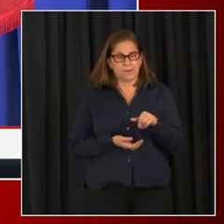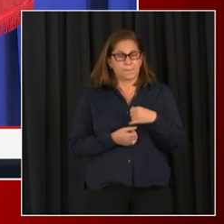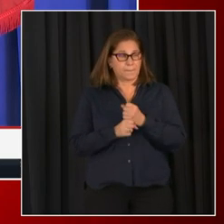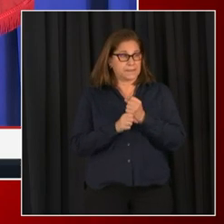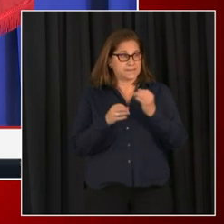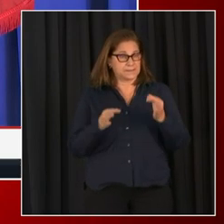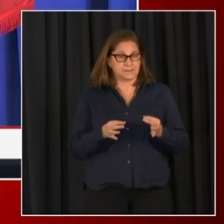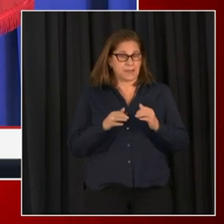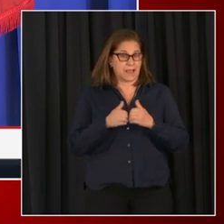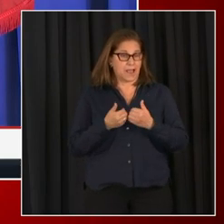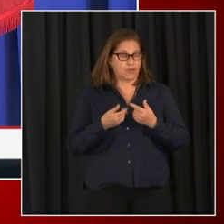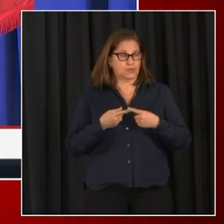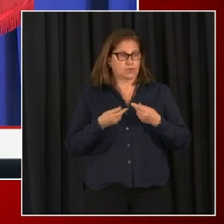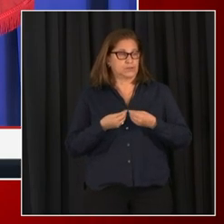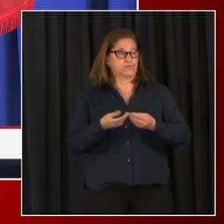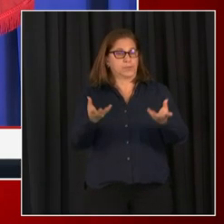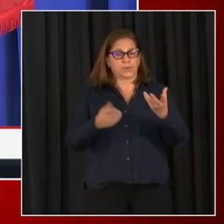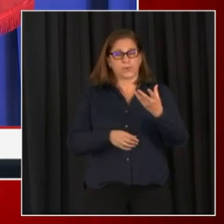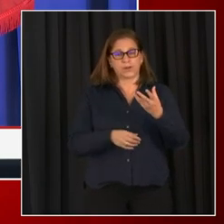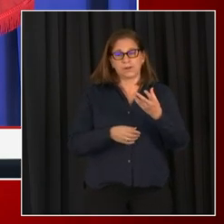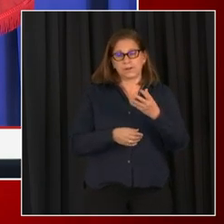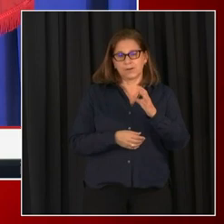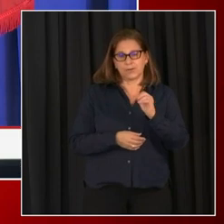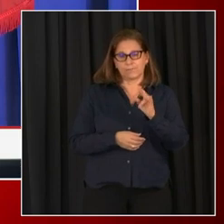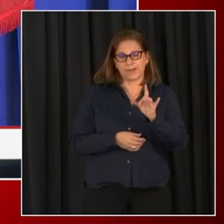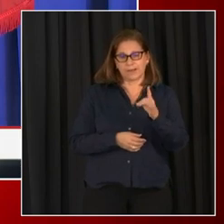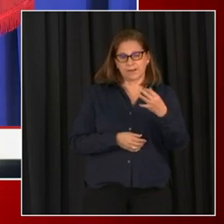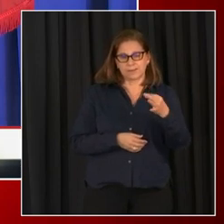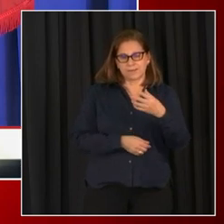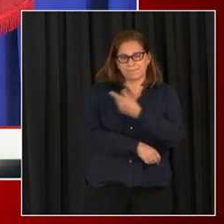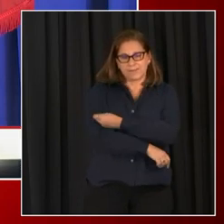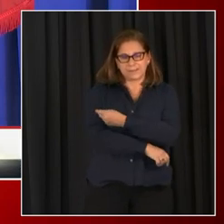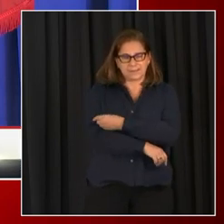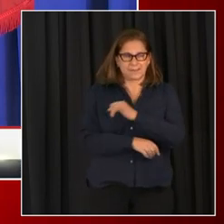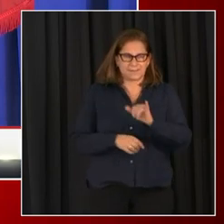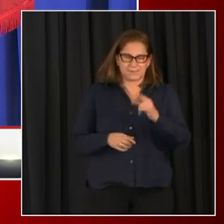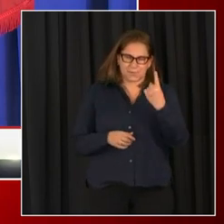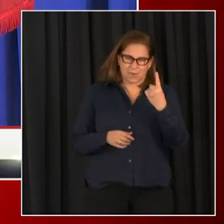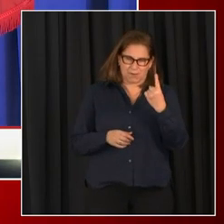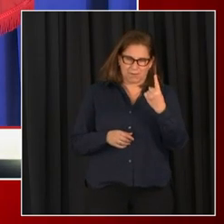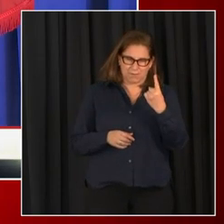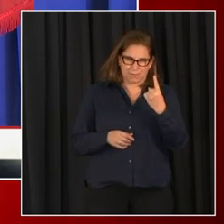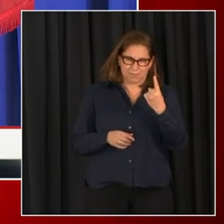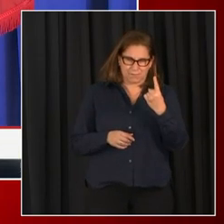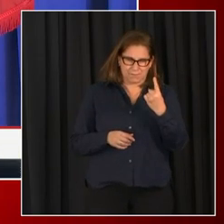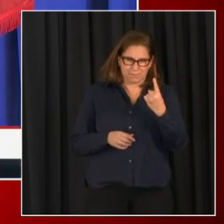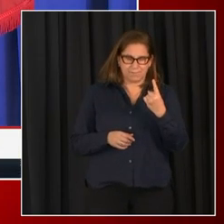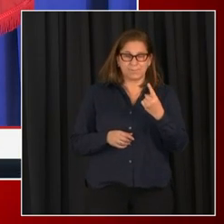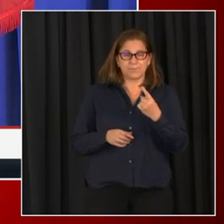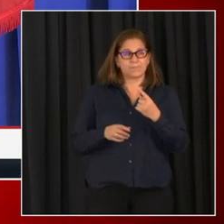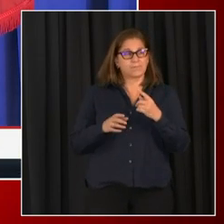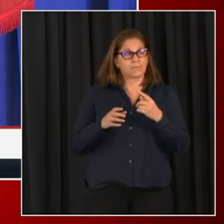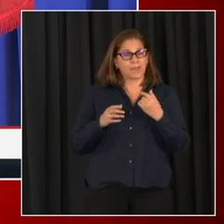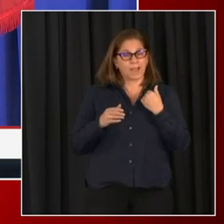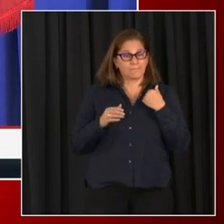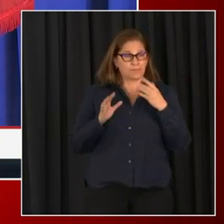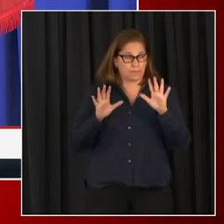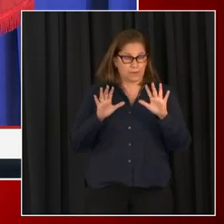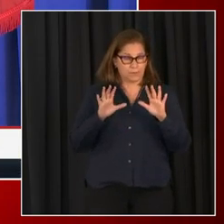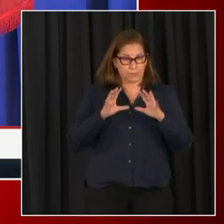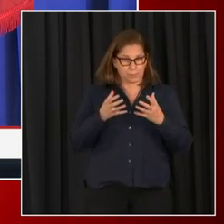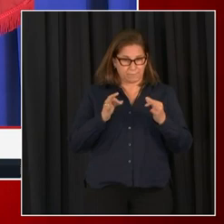we build, how we will build confidence when we know that the vaccine is safe and reliable and